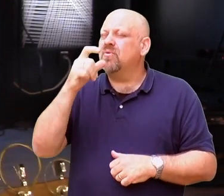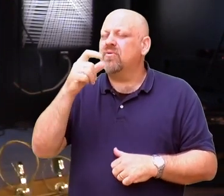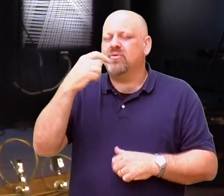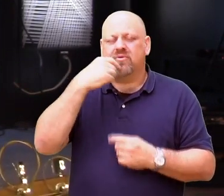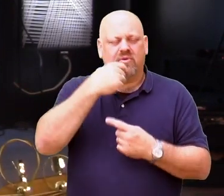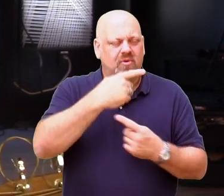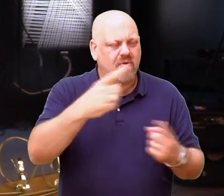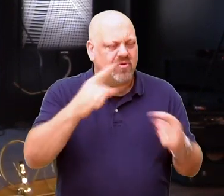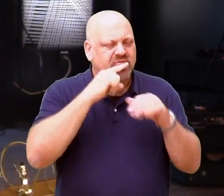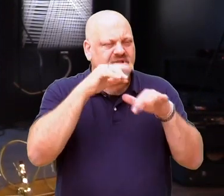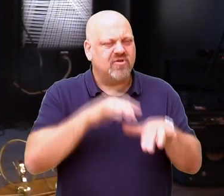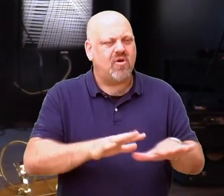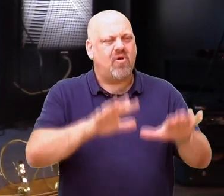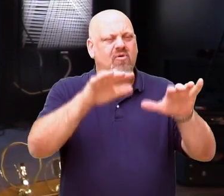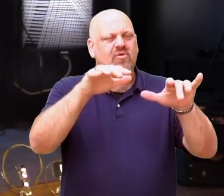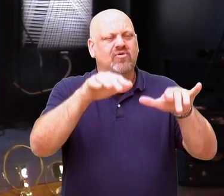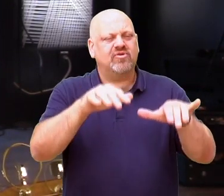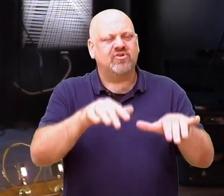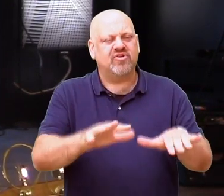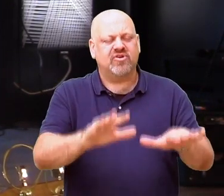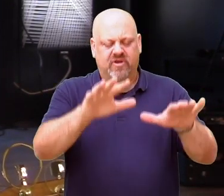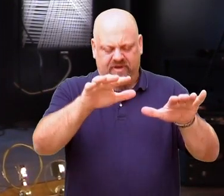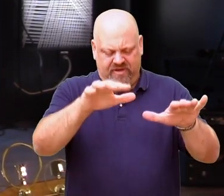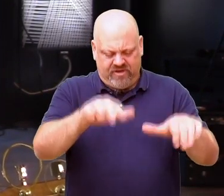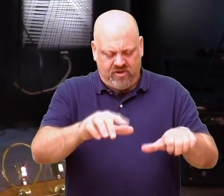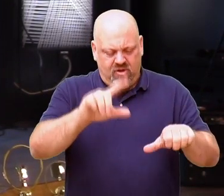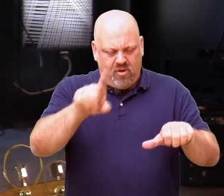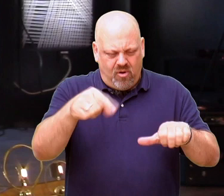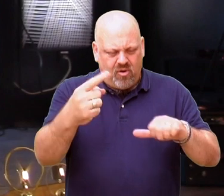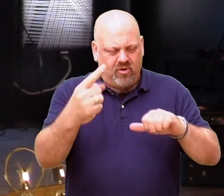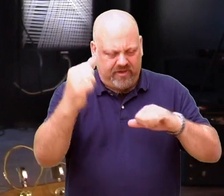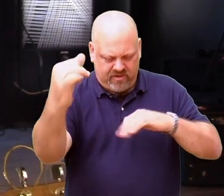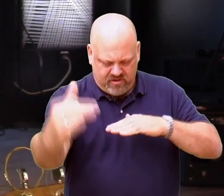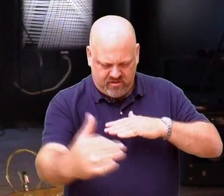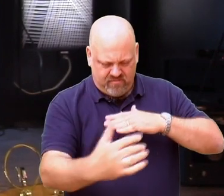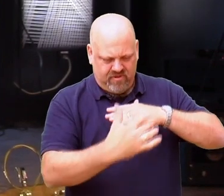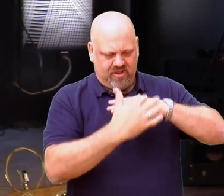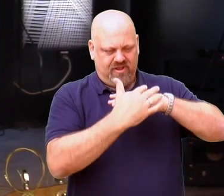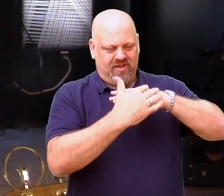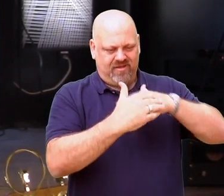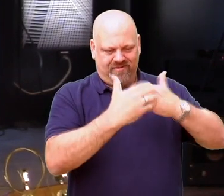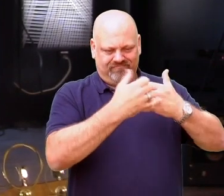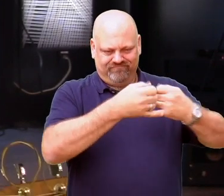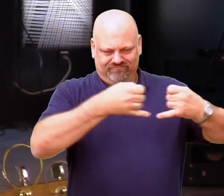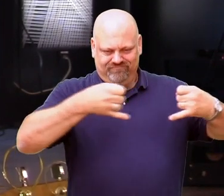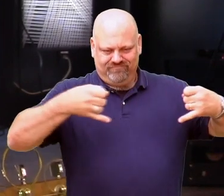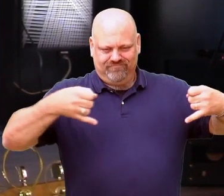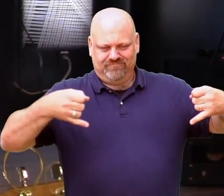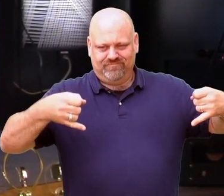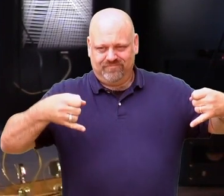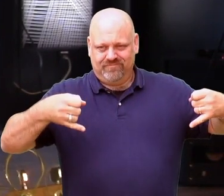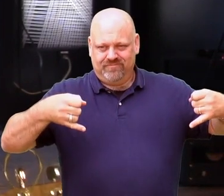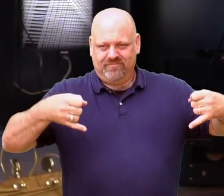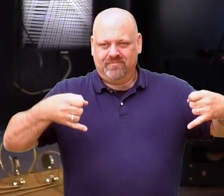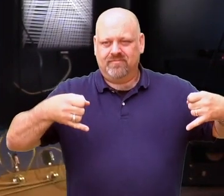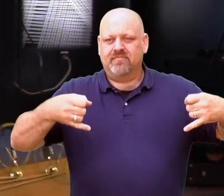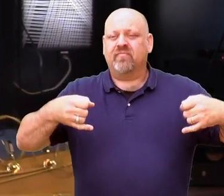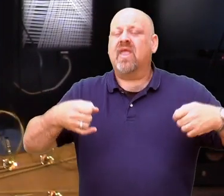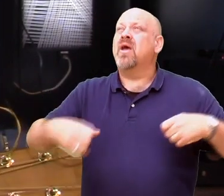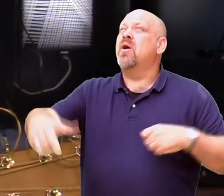And who told the ocean you can only come this far?